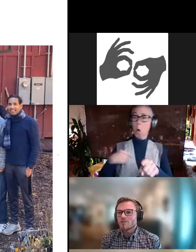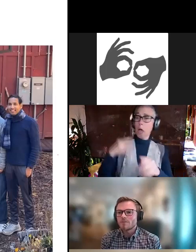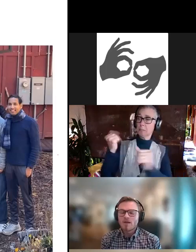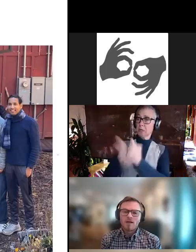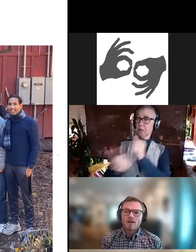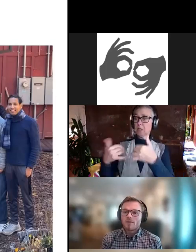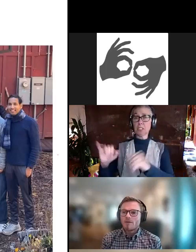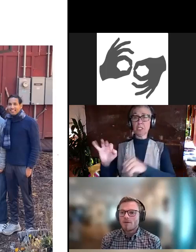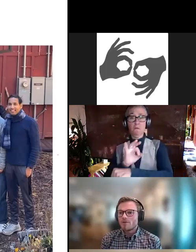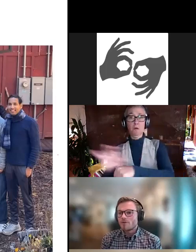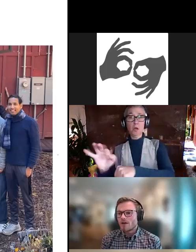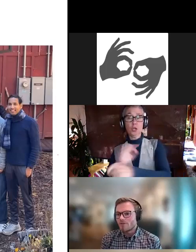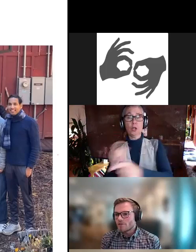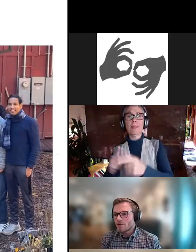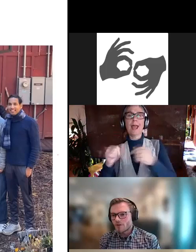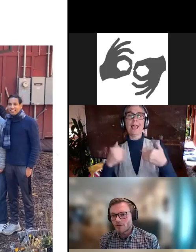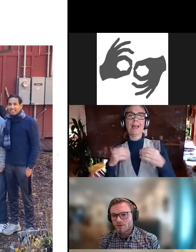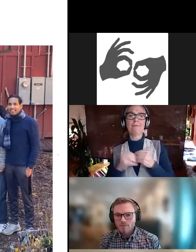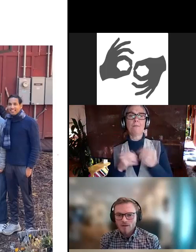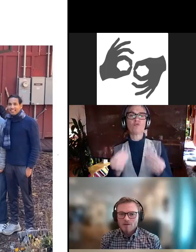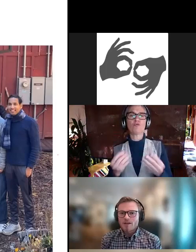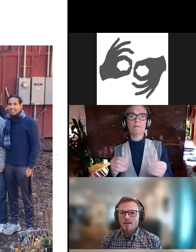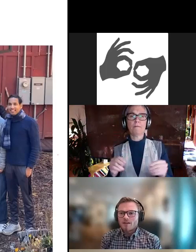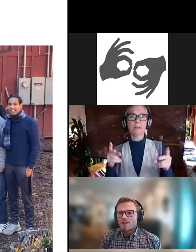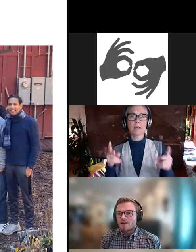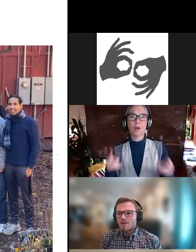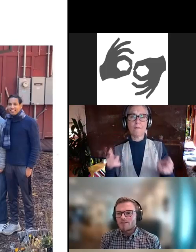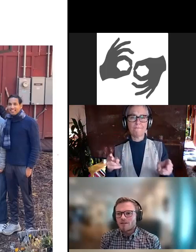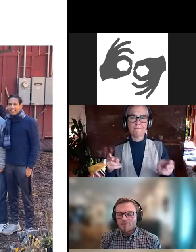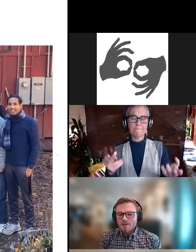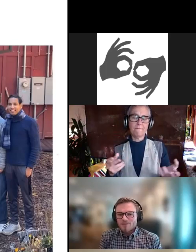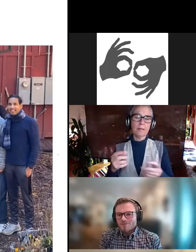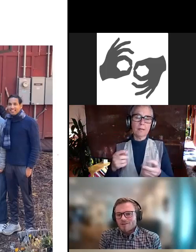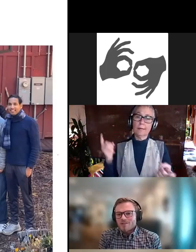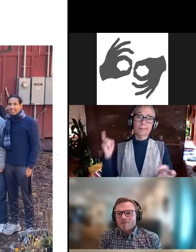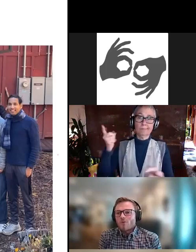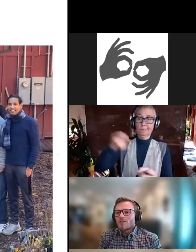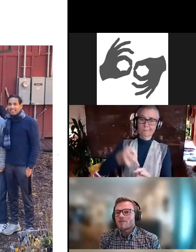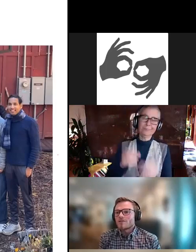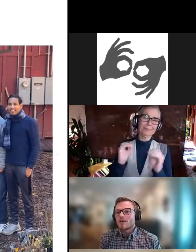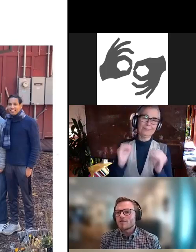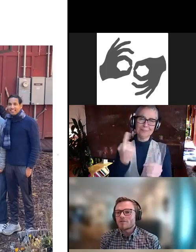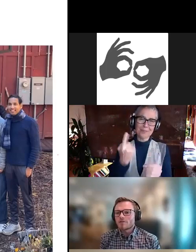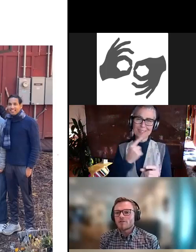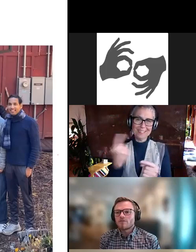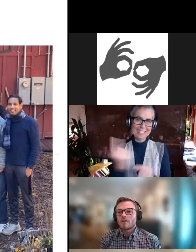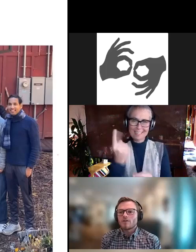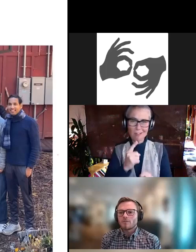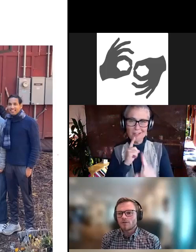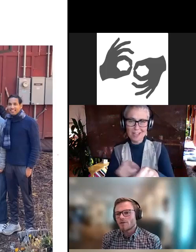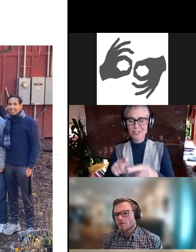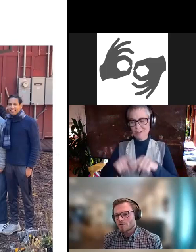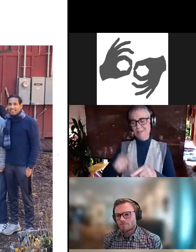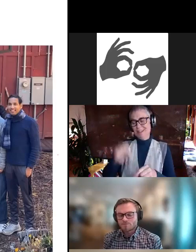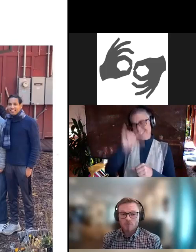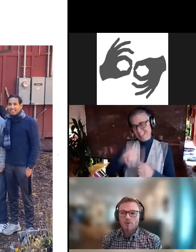functional still, then maybe you have an even softer cutoff. So again, it comes down to there is no one single answer. It's going to depend on the